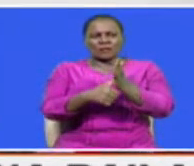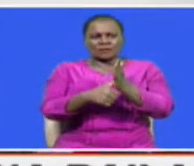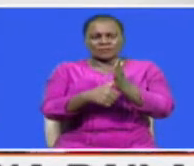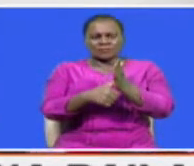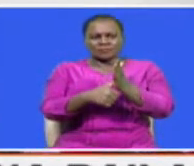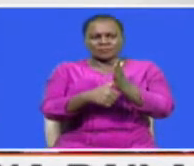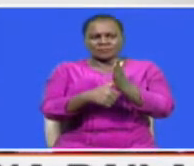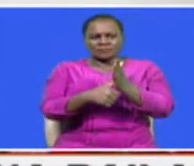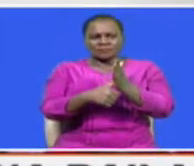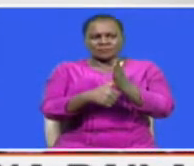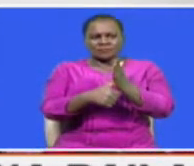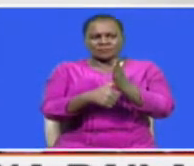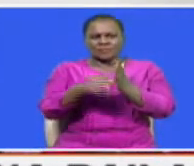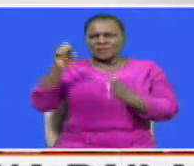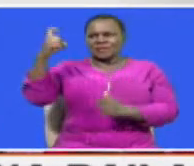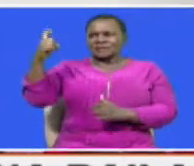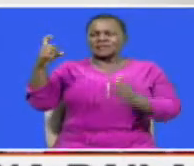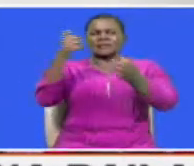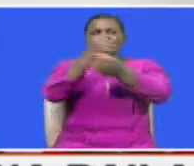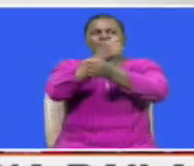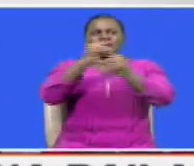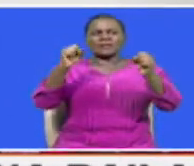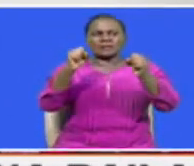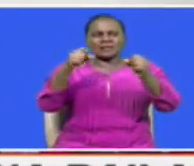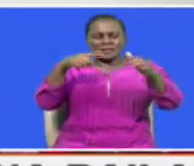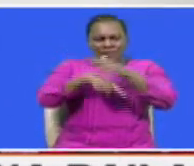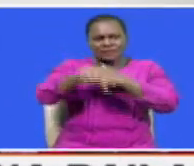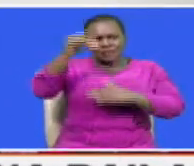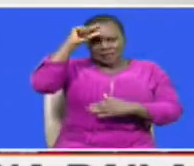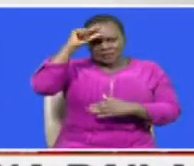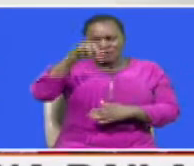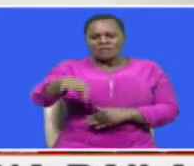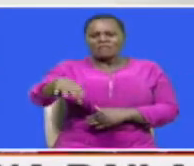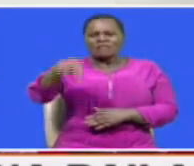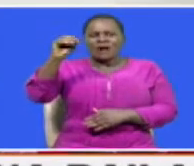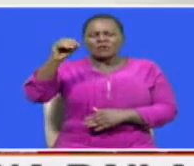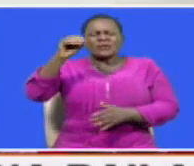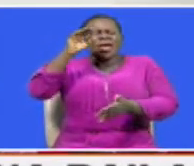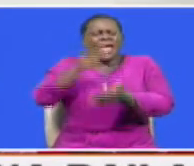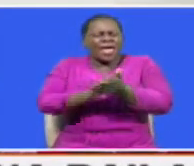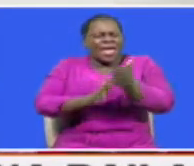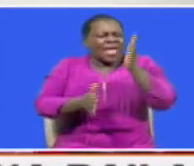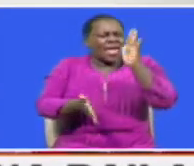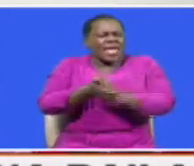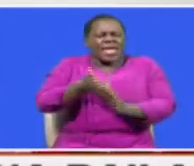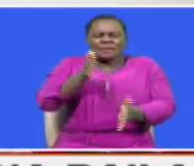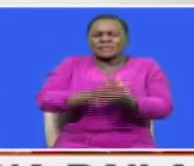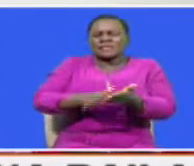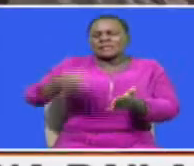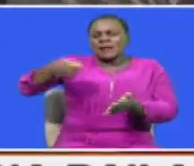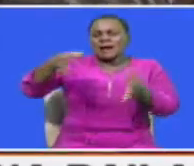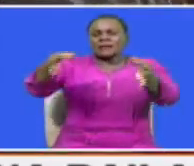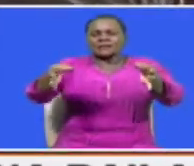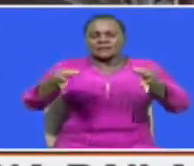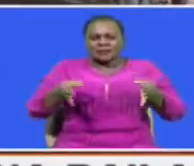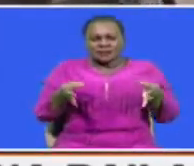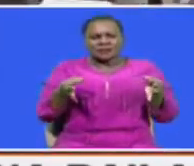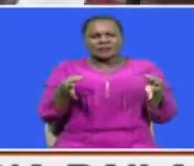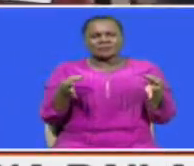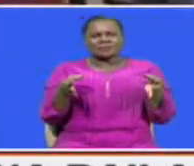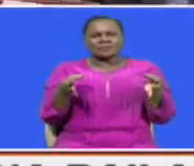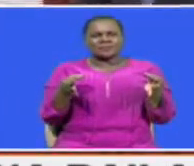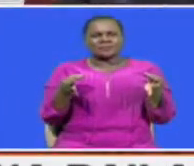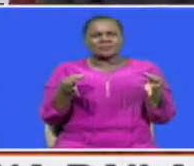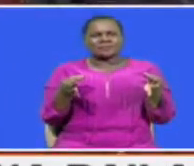one. His Excellency the President goes into government and finds empty coffers in our treasury. Emmanuel To,